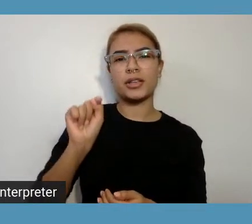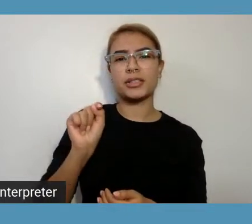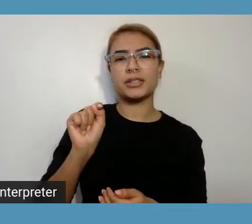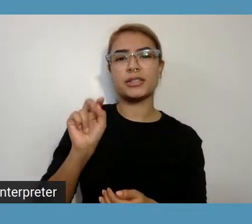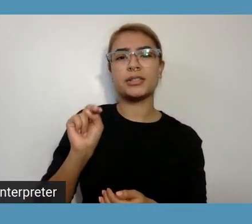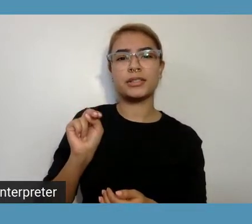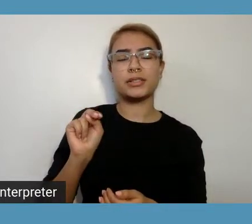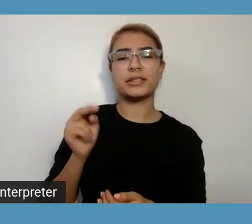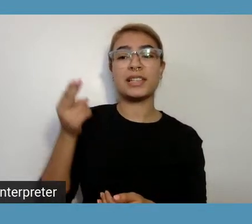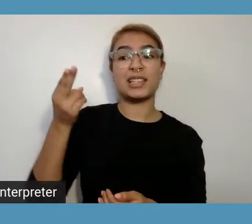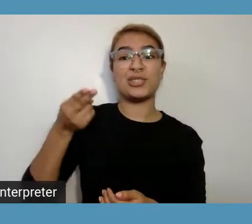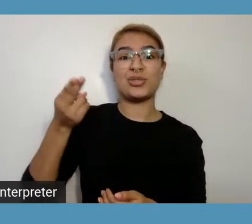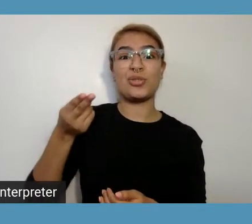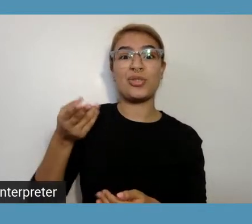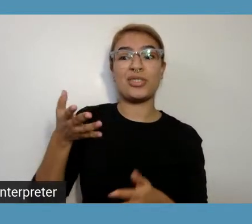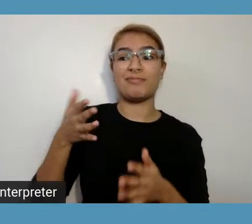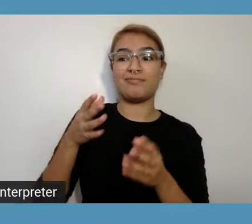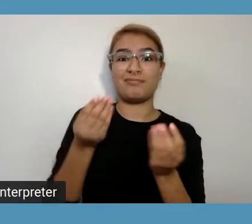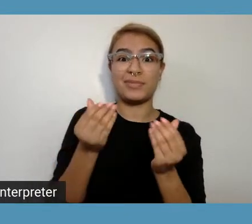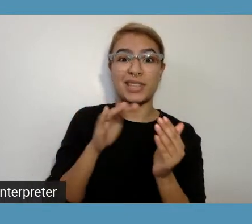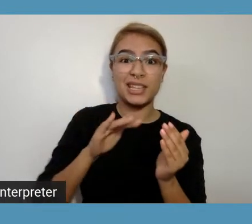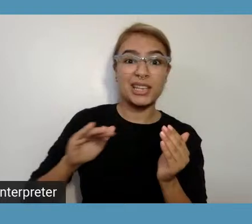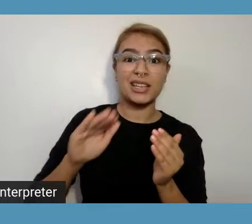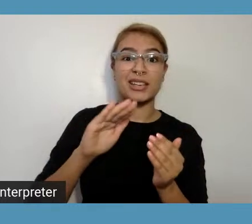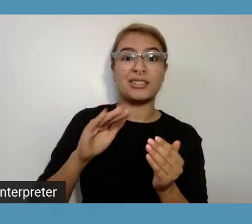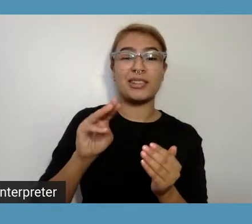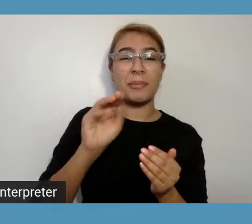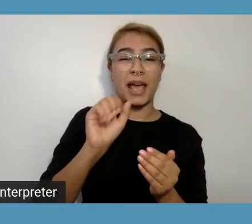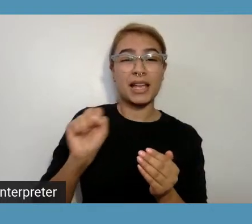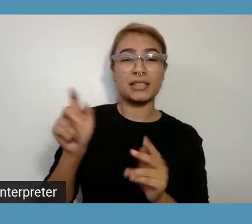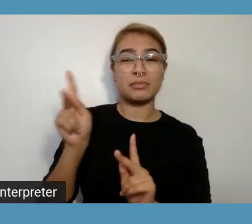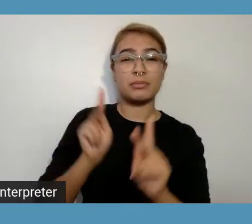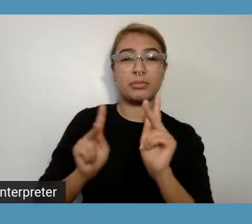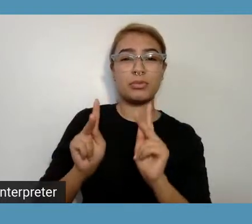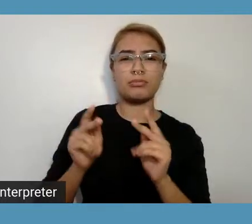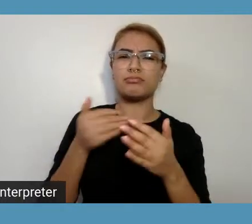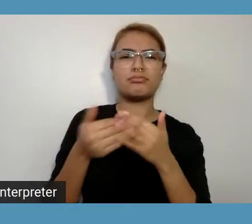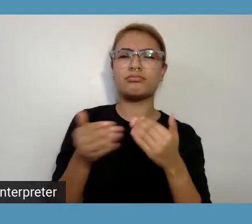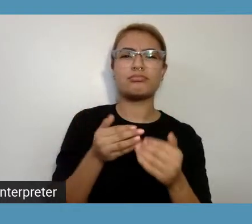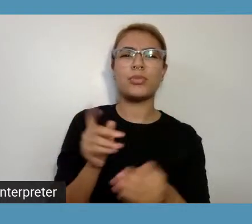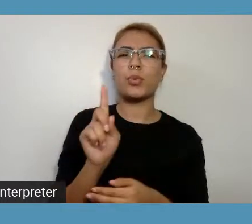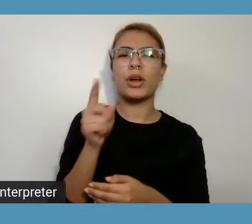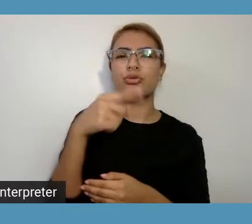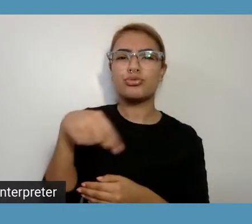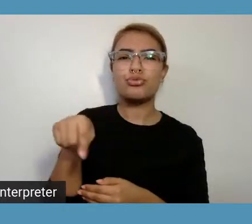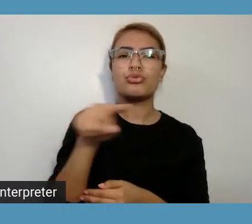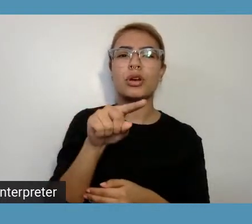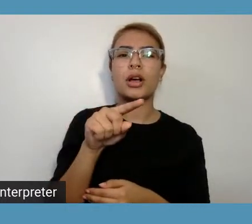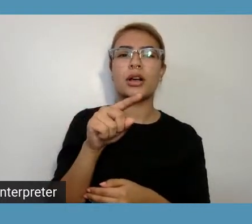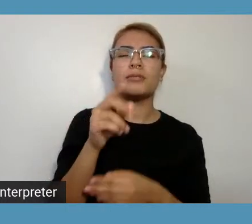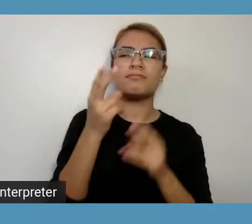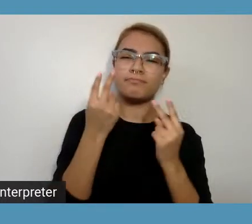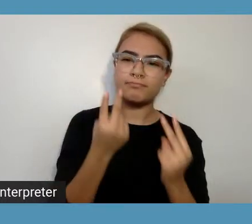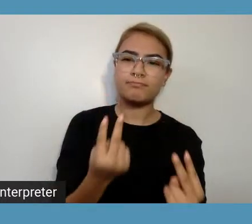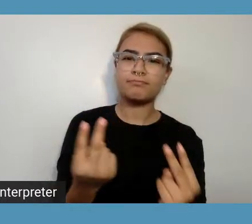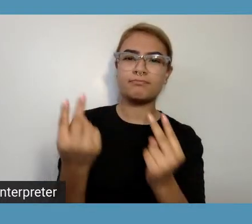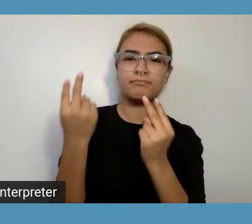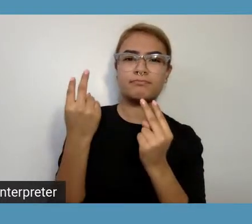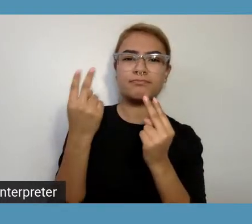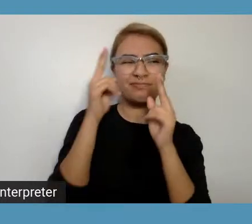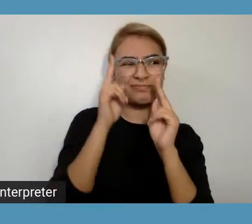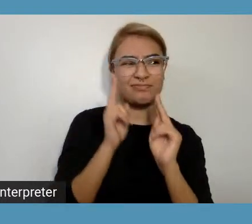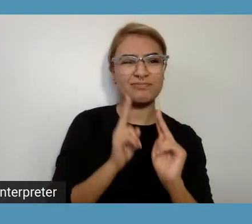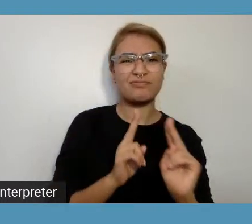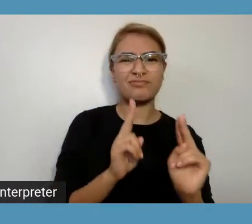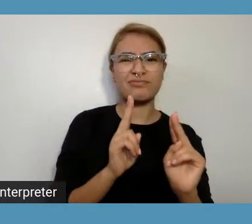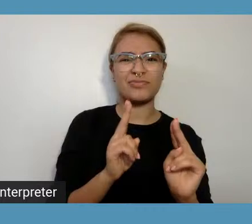homelands of the Massachusetts peoples. Wherever we are, let us acknowledge all indigenous nations as living communities, their elders, both